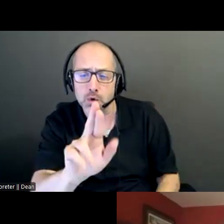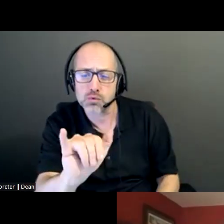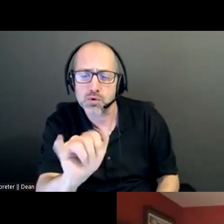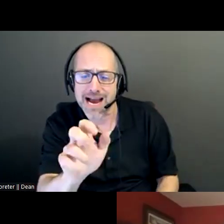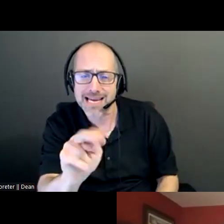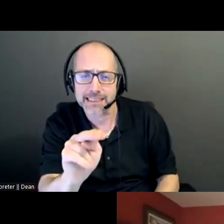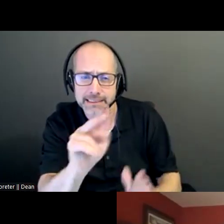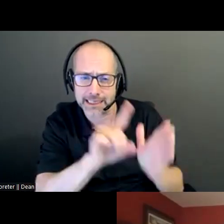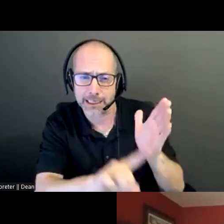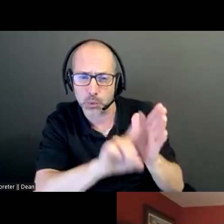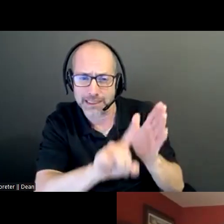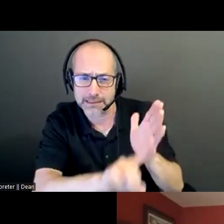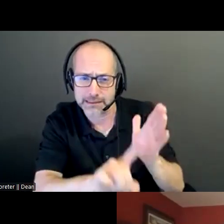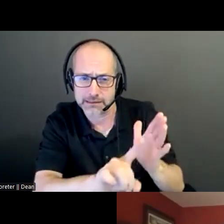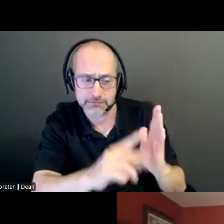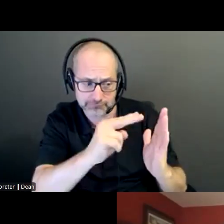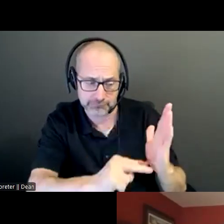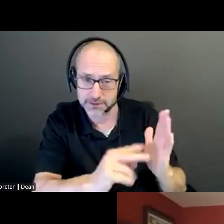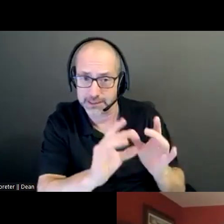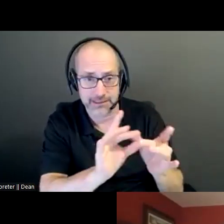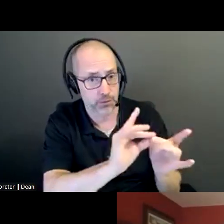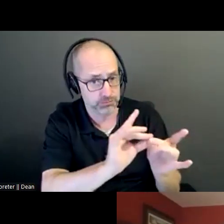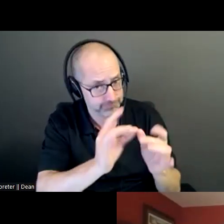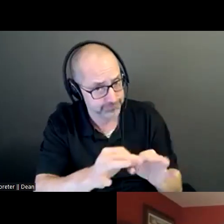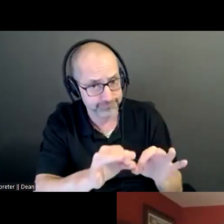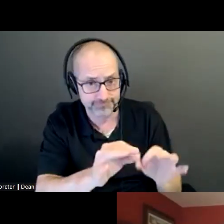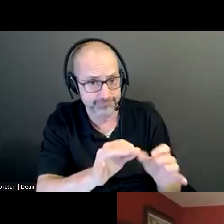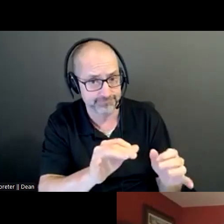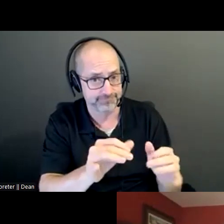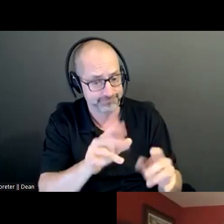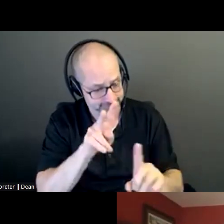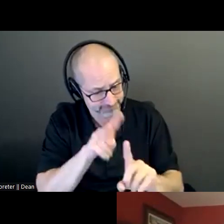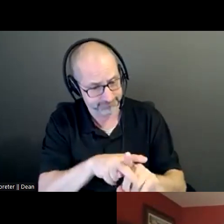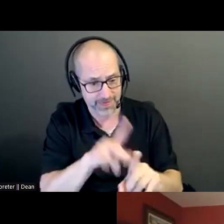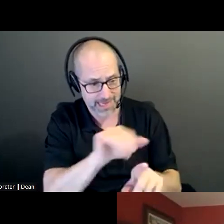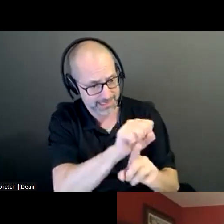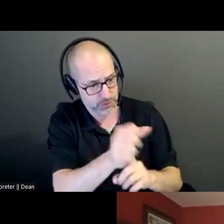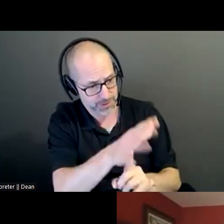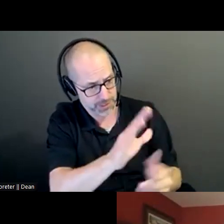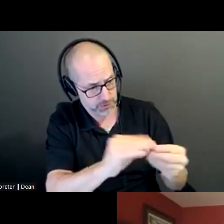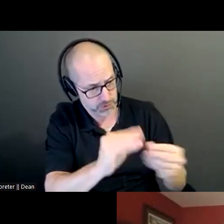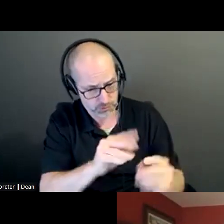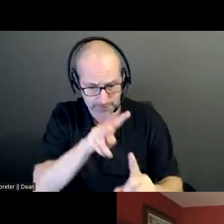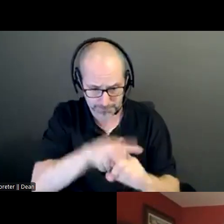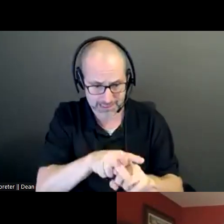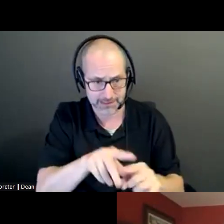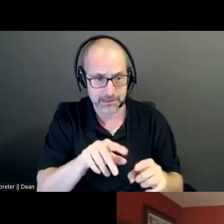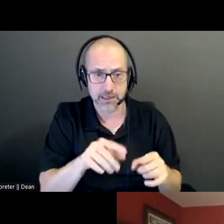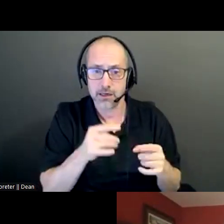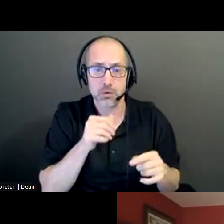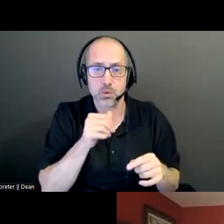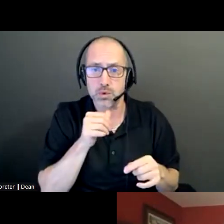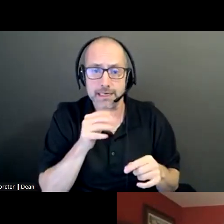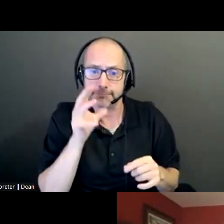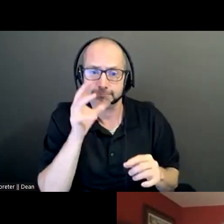also a very relevant situation where, again, we underestimate